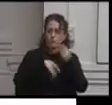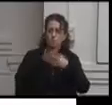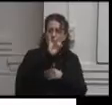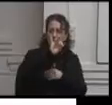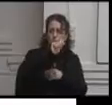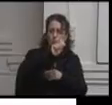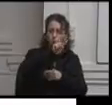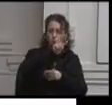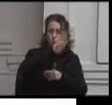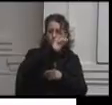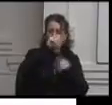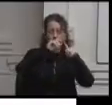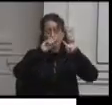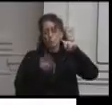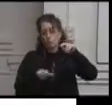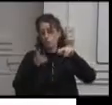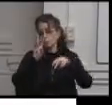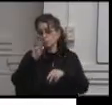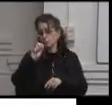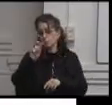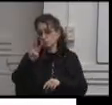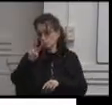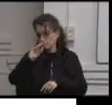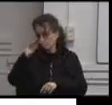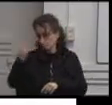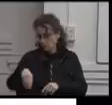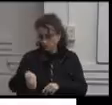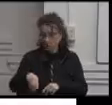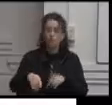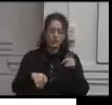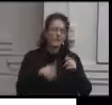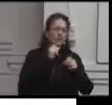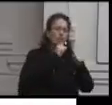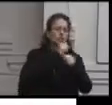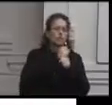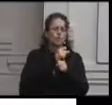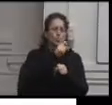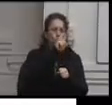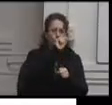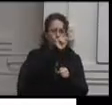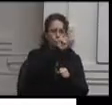7.6% or so. You can see from 2001 to 2010,